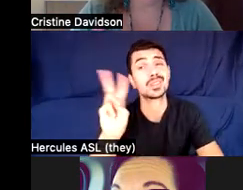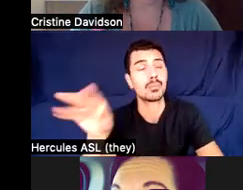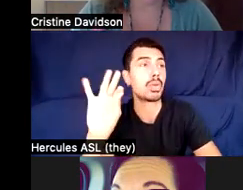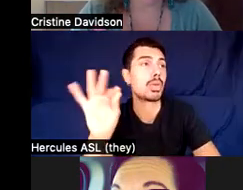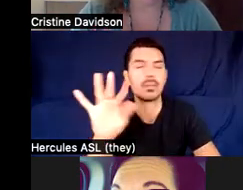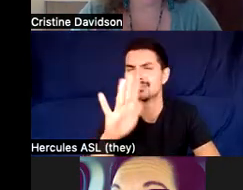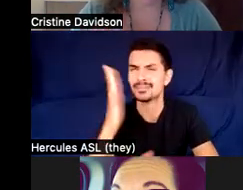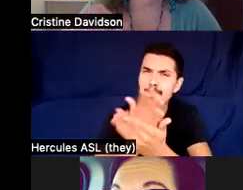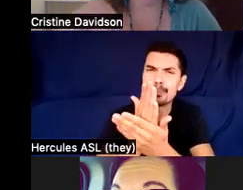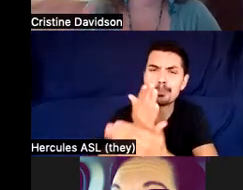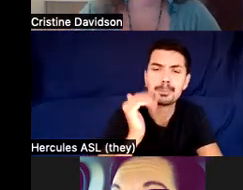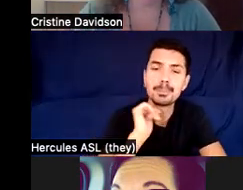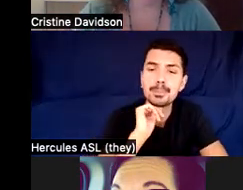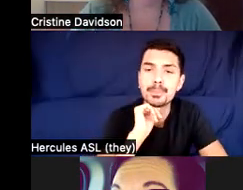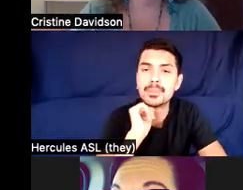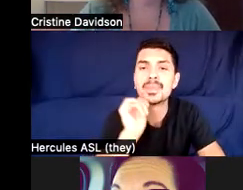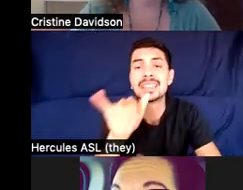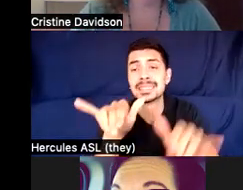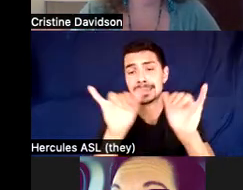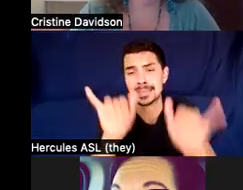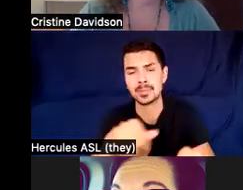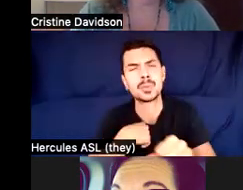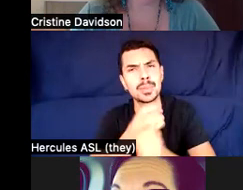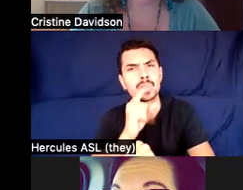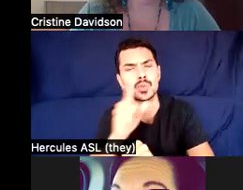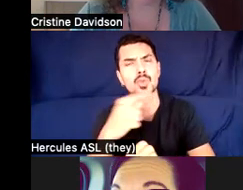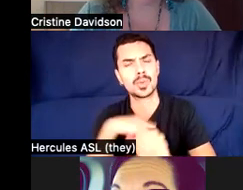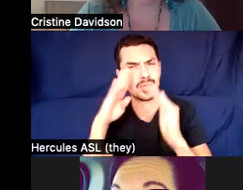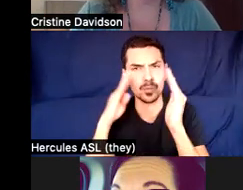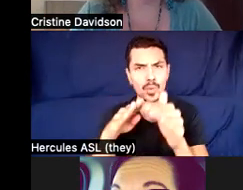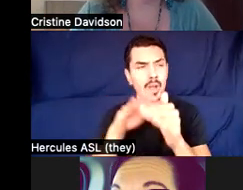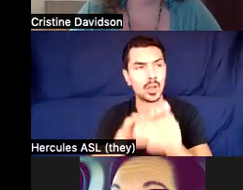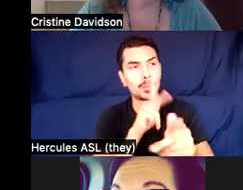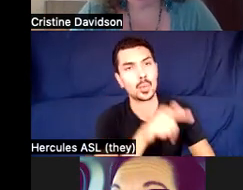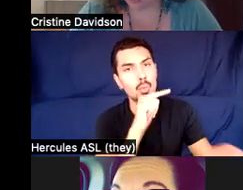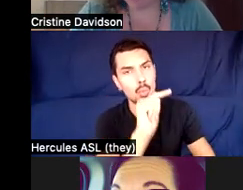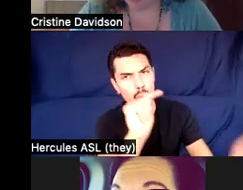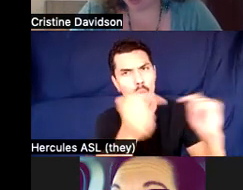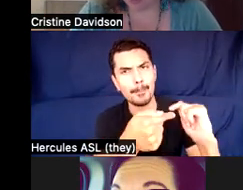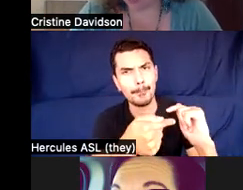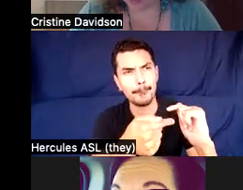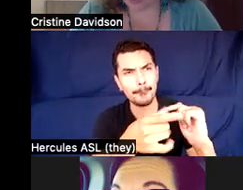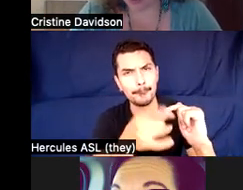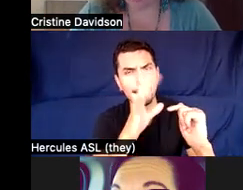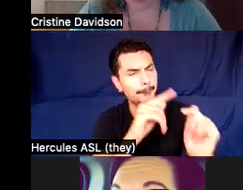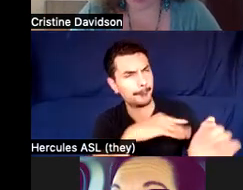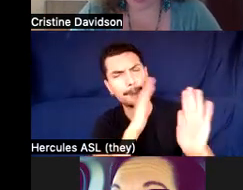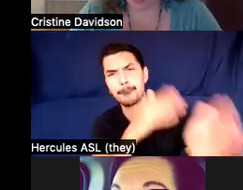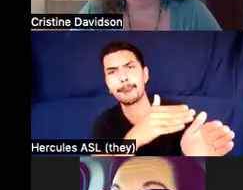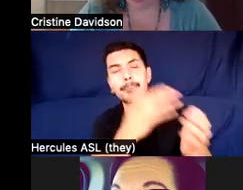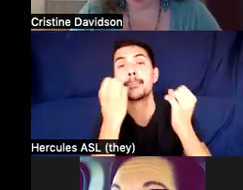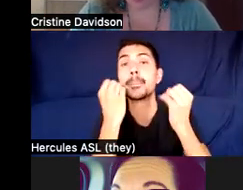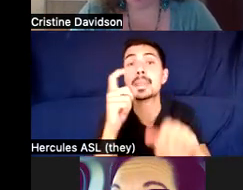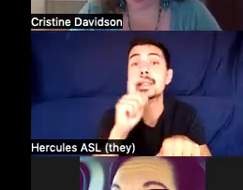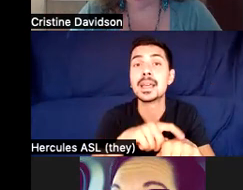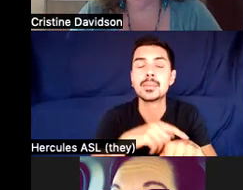system, really making sure we're focusing on the harm doer, right? Even like so many times